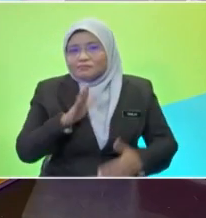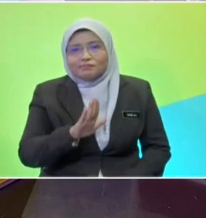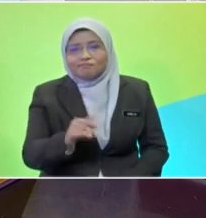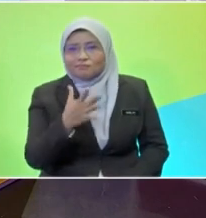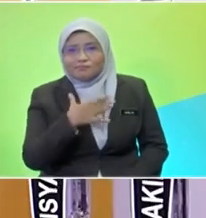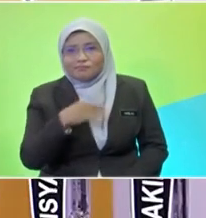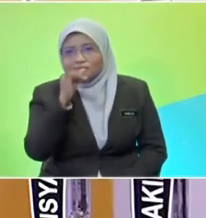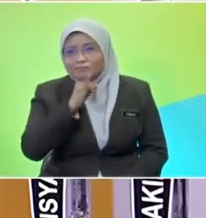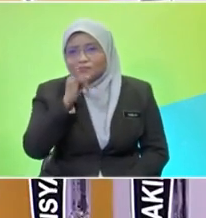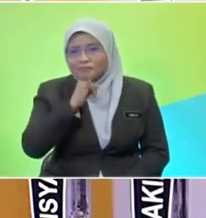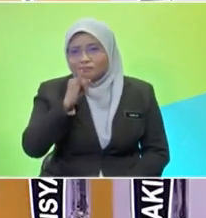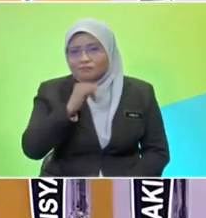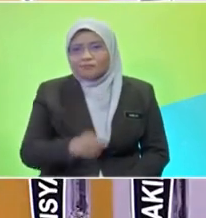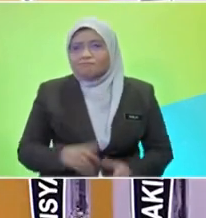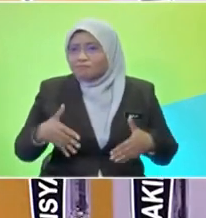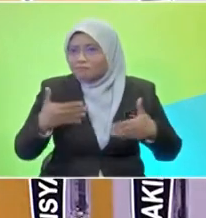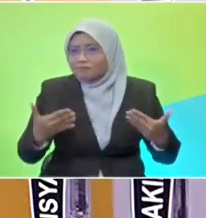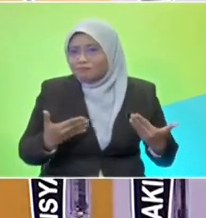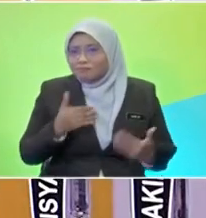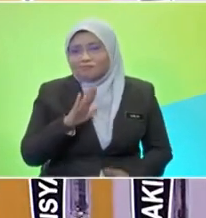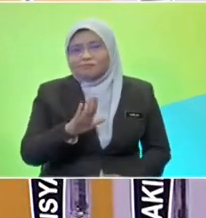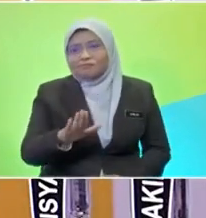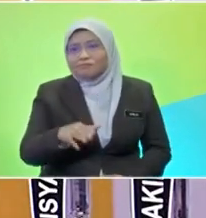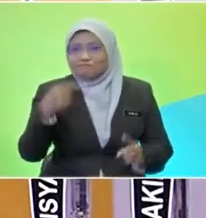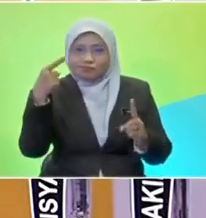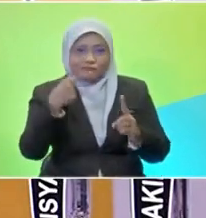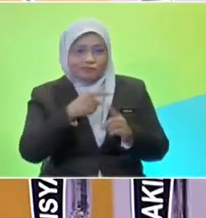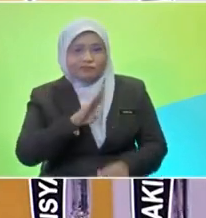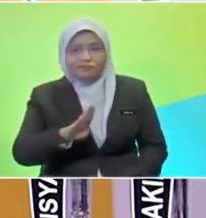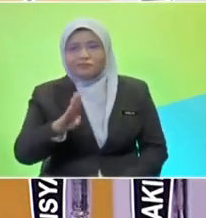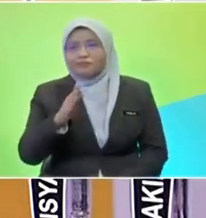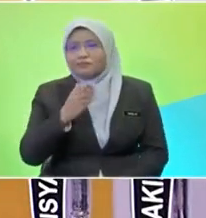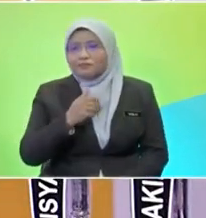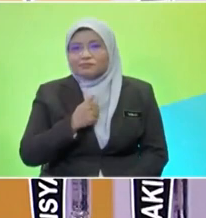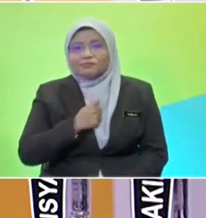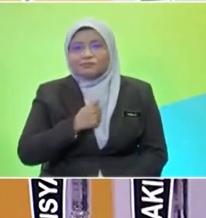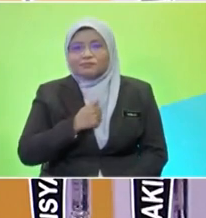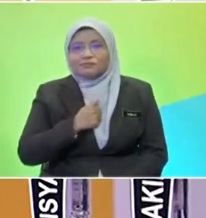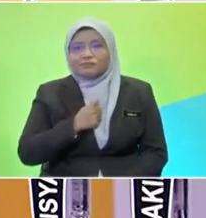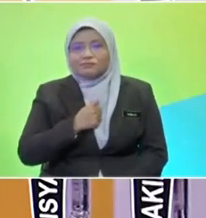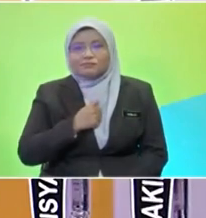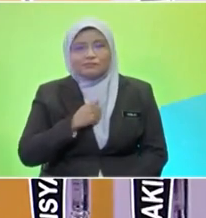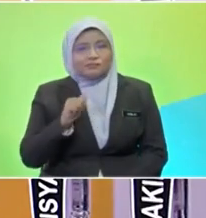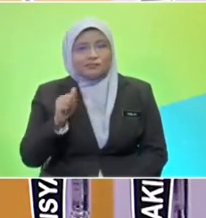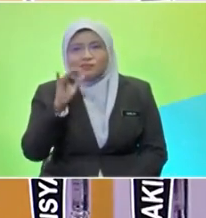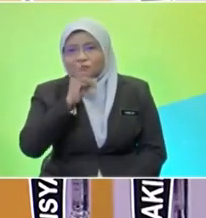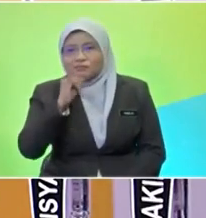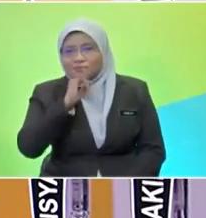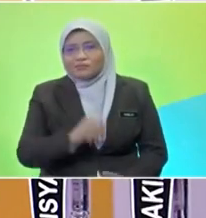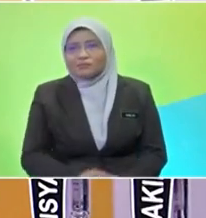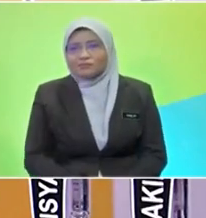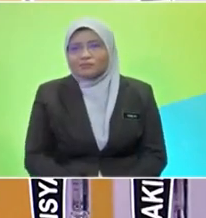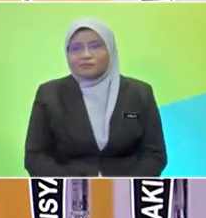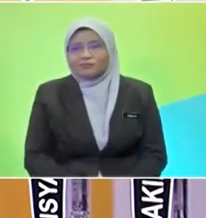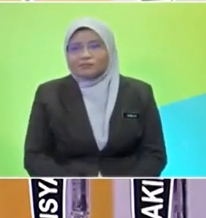today? Well, my favourite singer is Michael Jackson. Okay. And he motivated me to become a singer because he is a